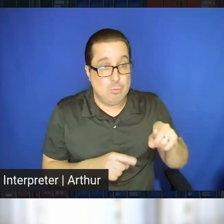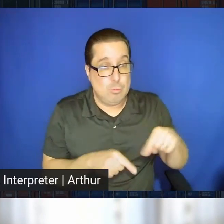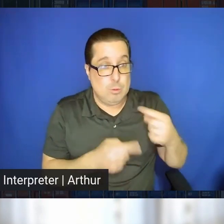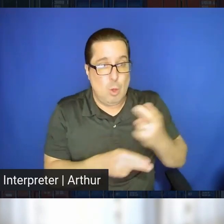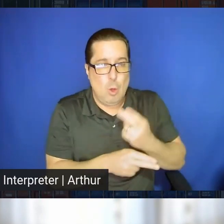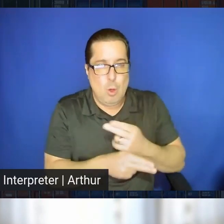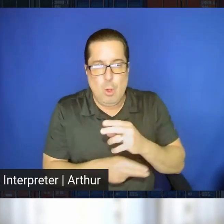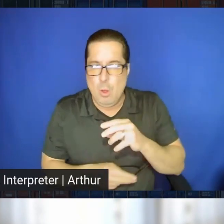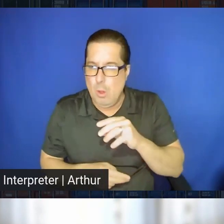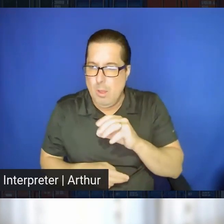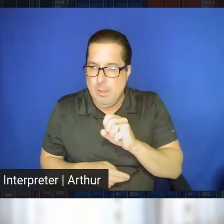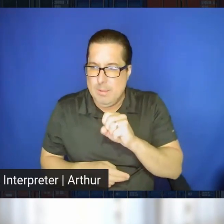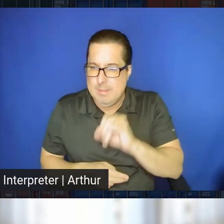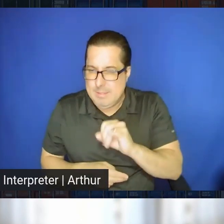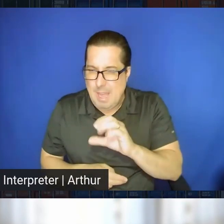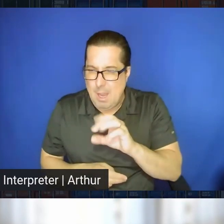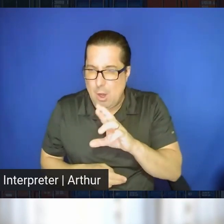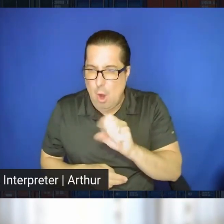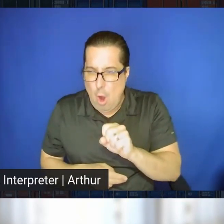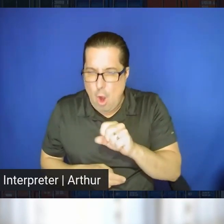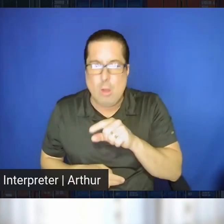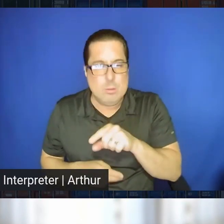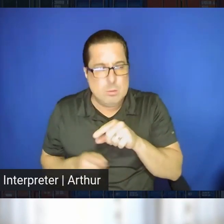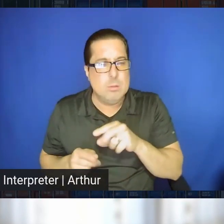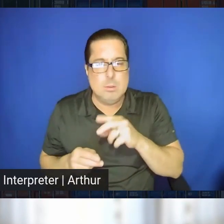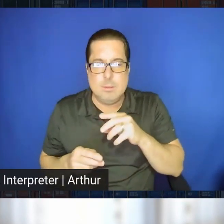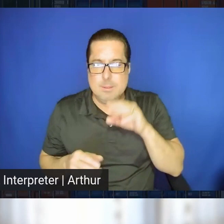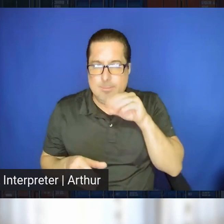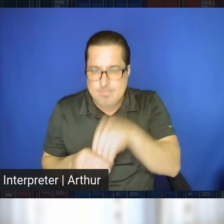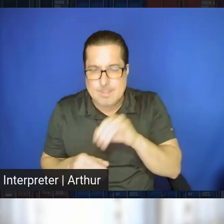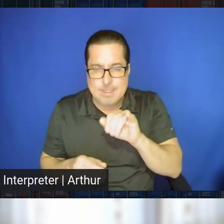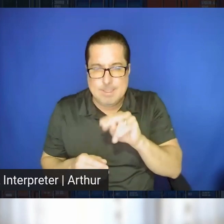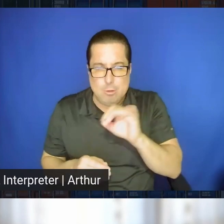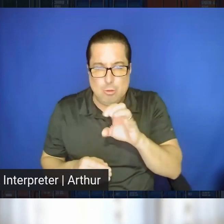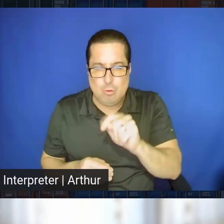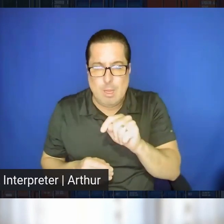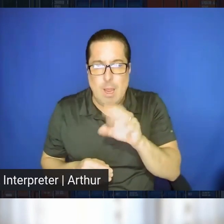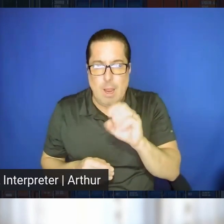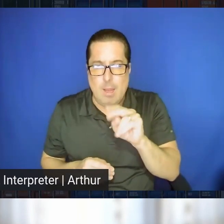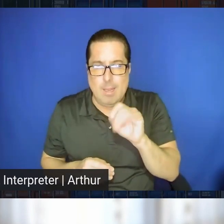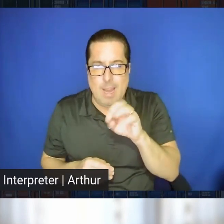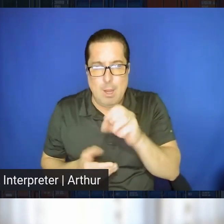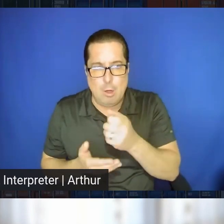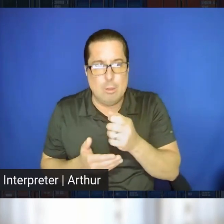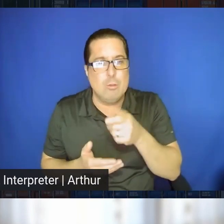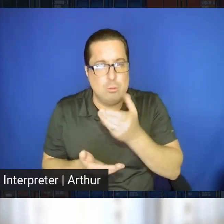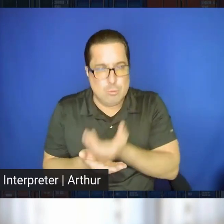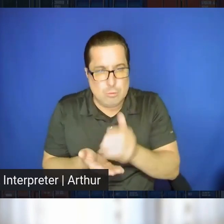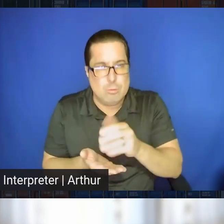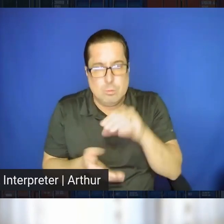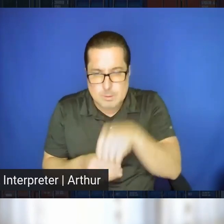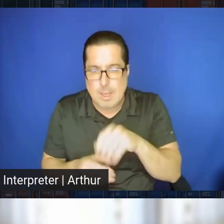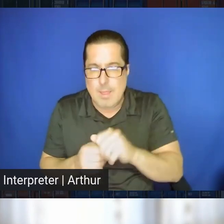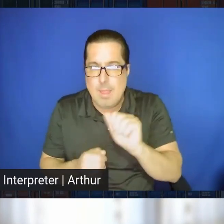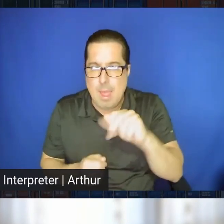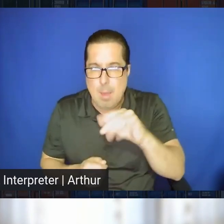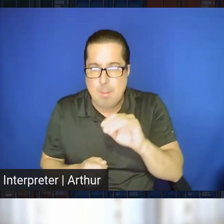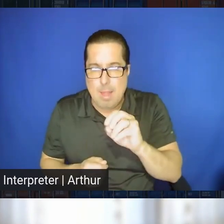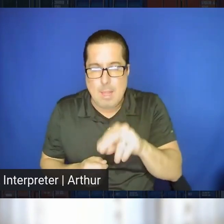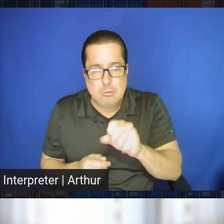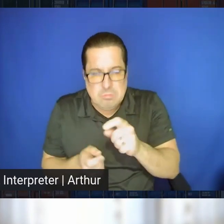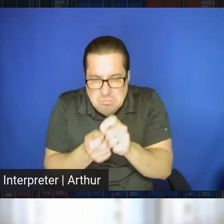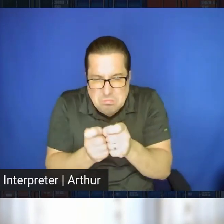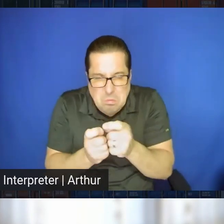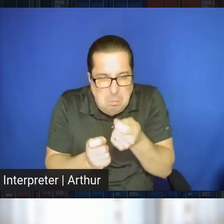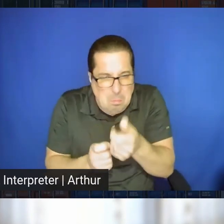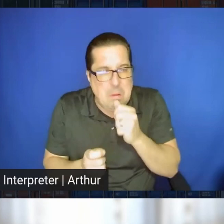sidecars to inject containers into the application, which is pretty transparent. You don't have to change the application, but you